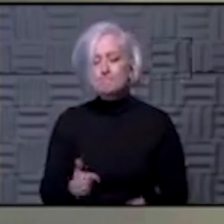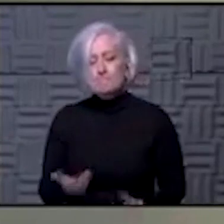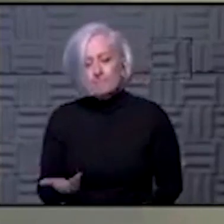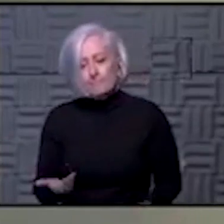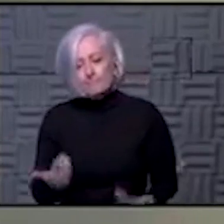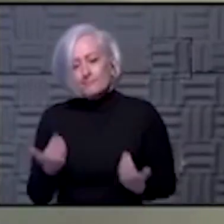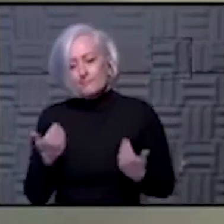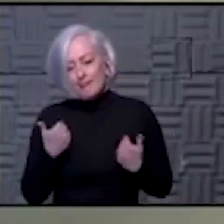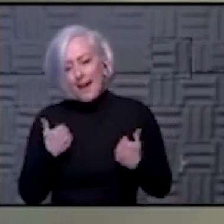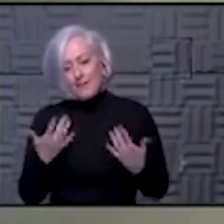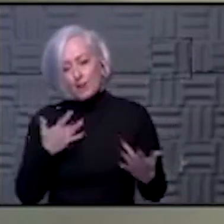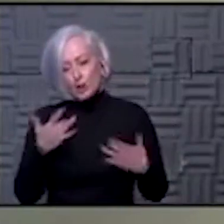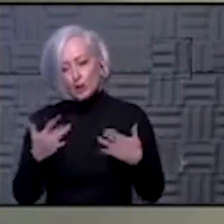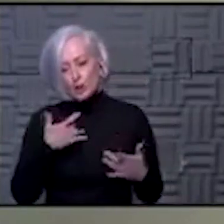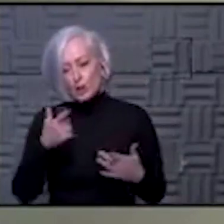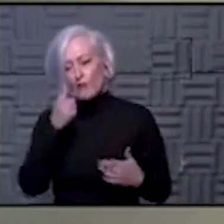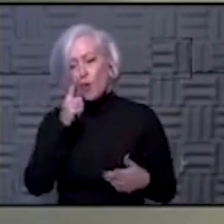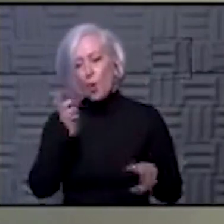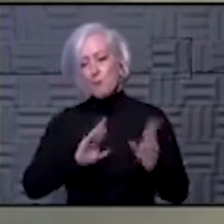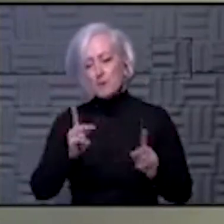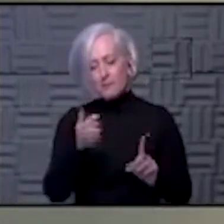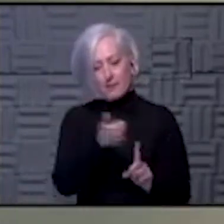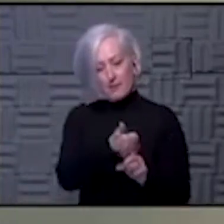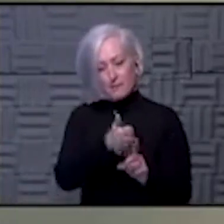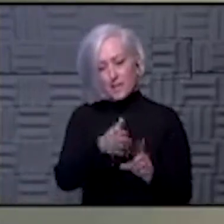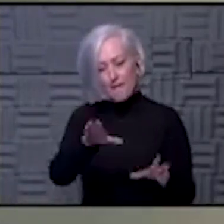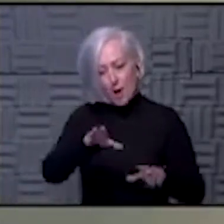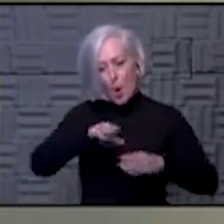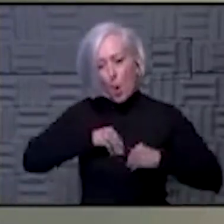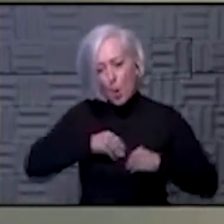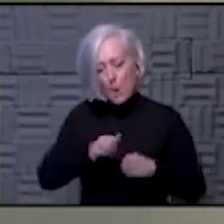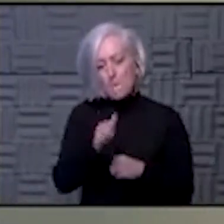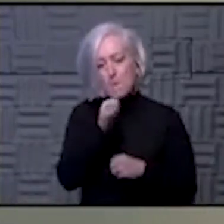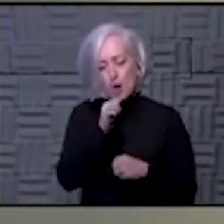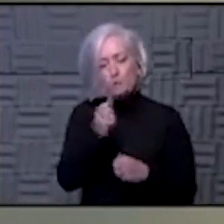own bars about that, and I understand that.